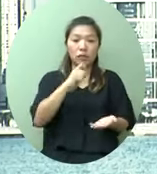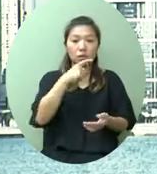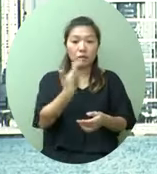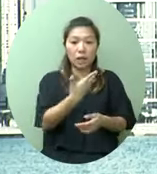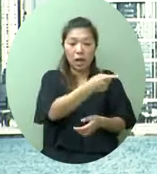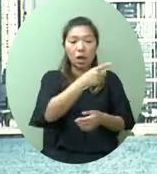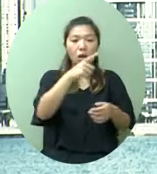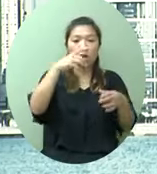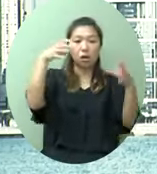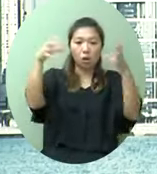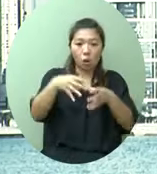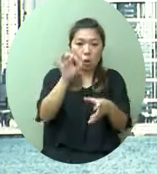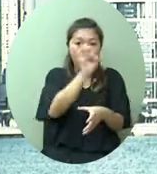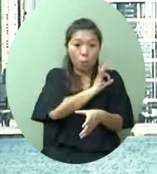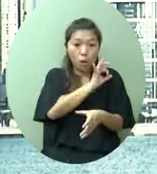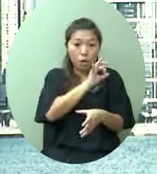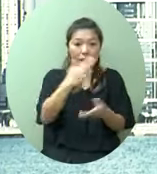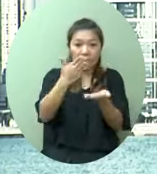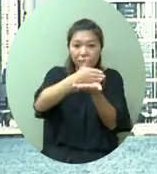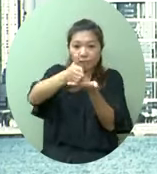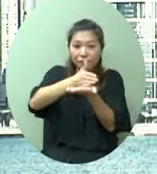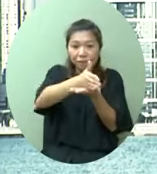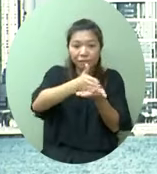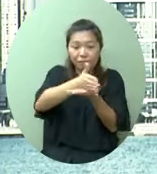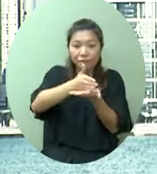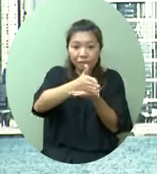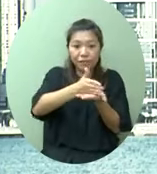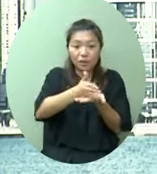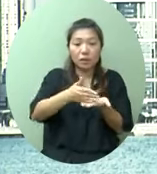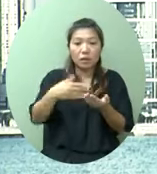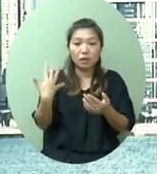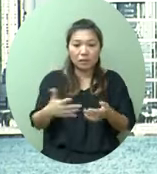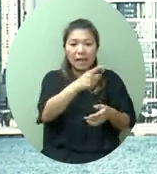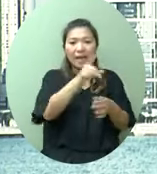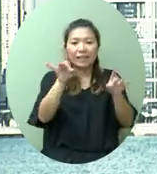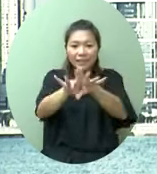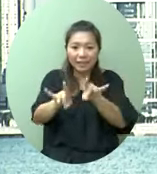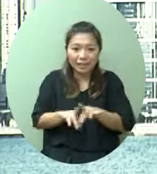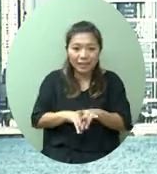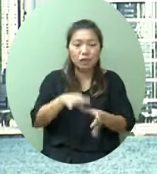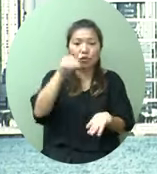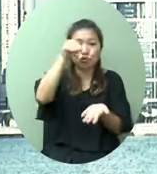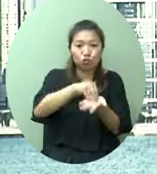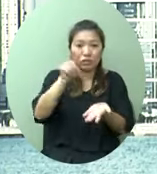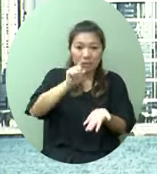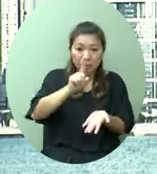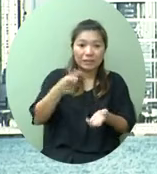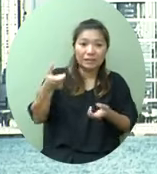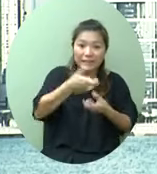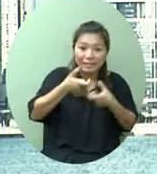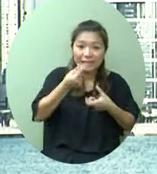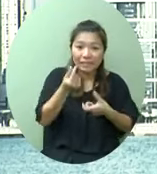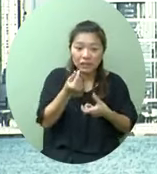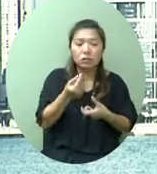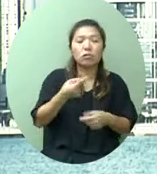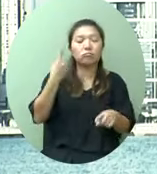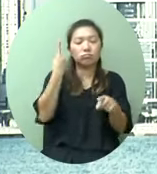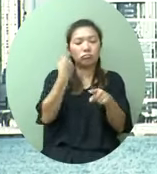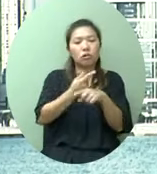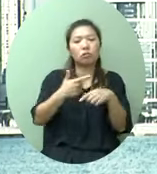or deciding on which district minor works should be undertaken with public money. So we do have a duty